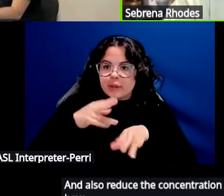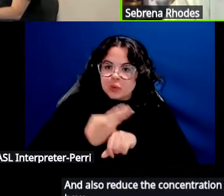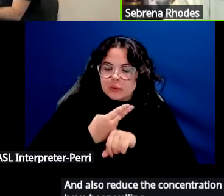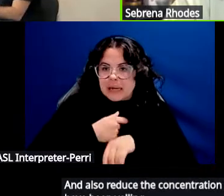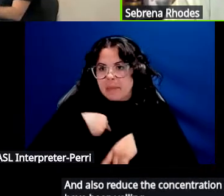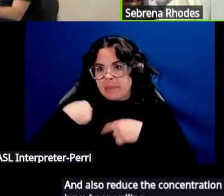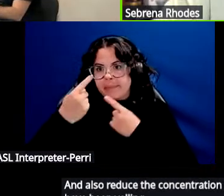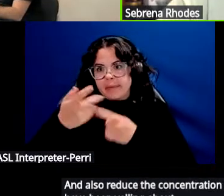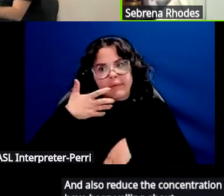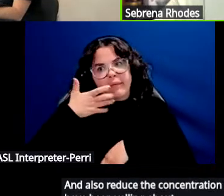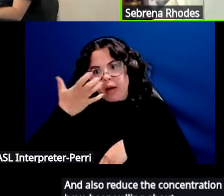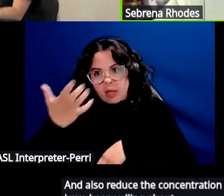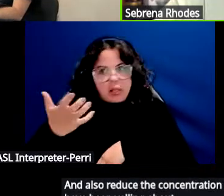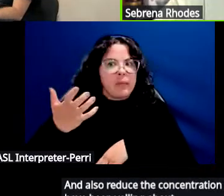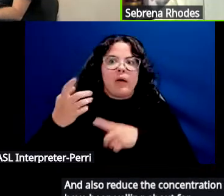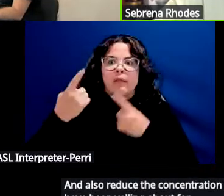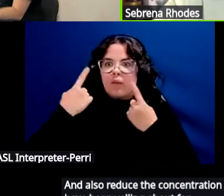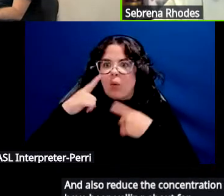about for